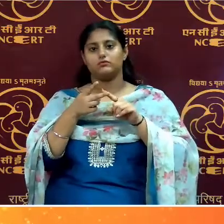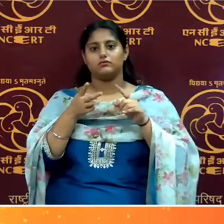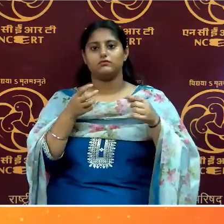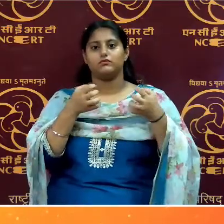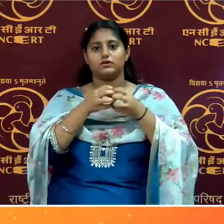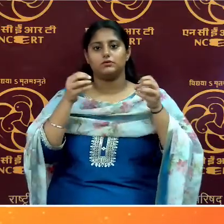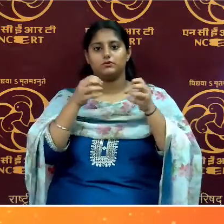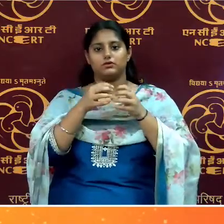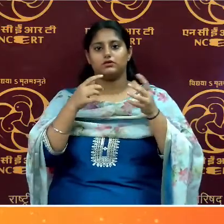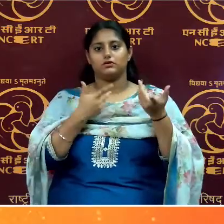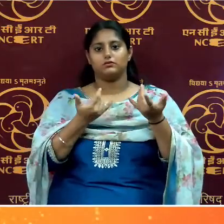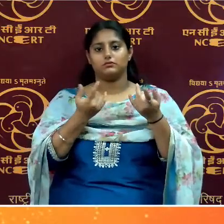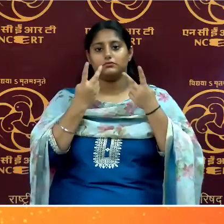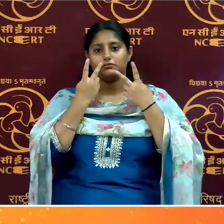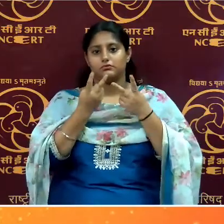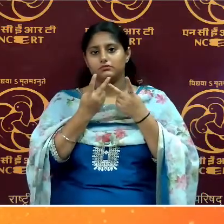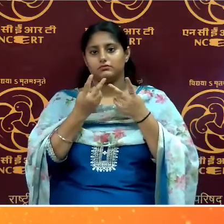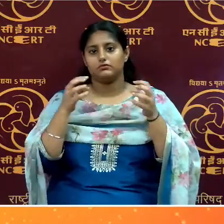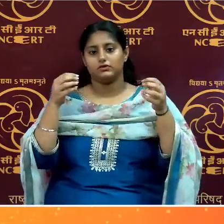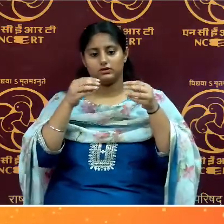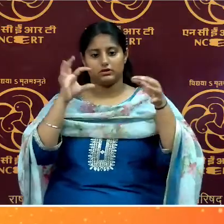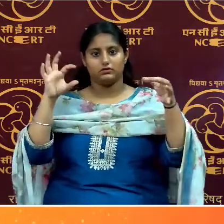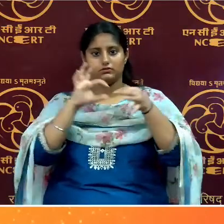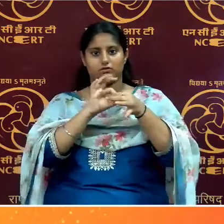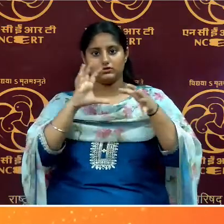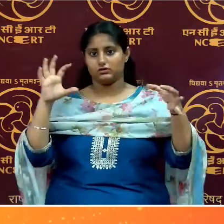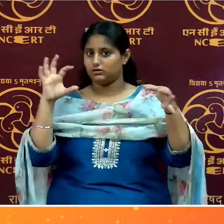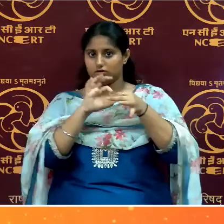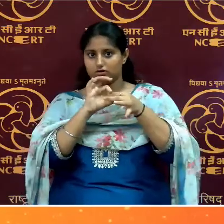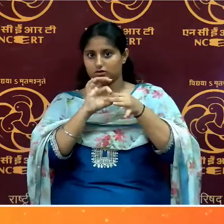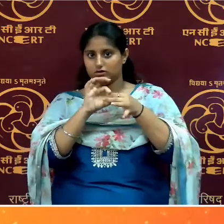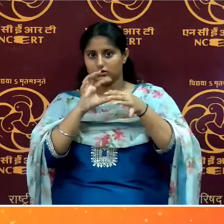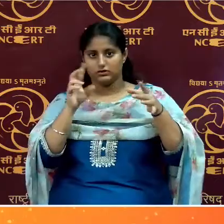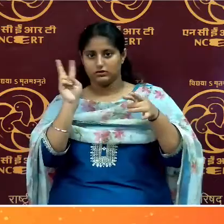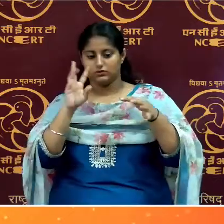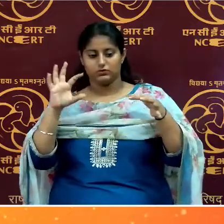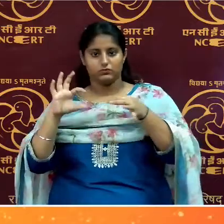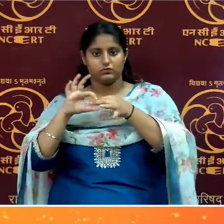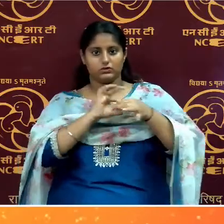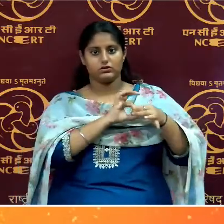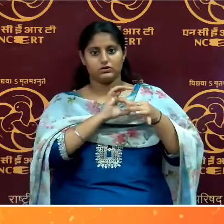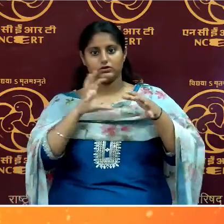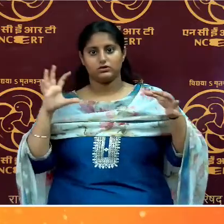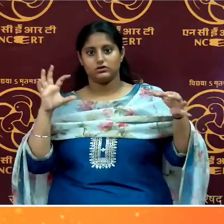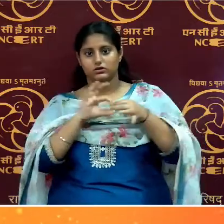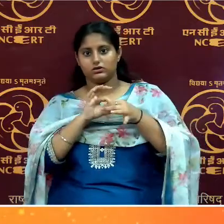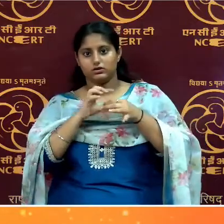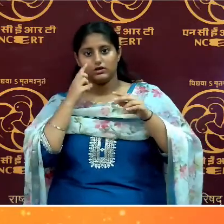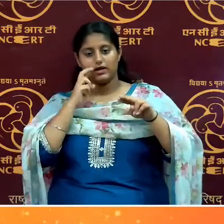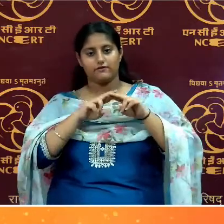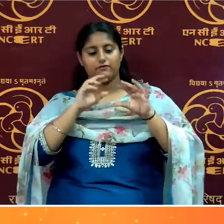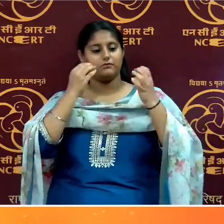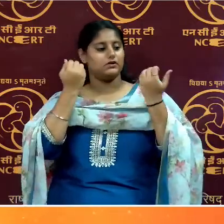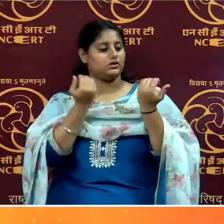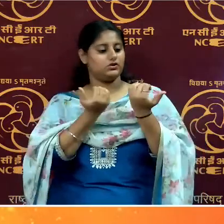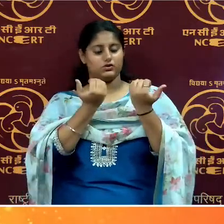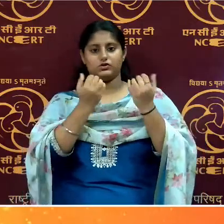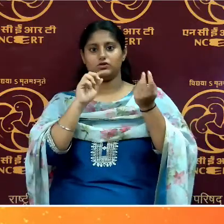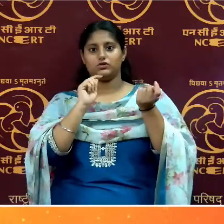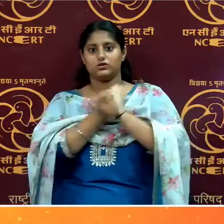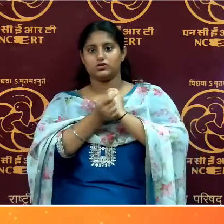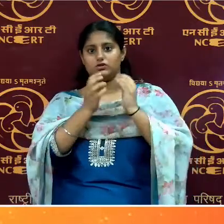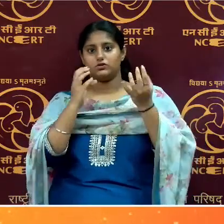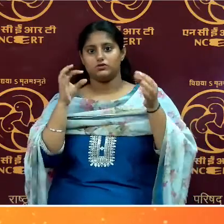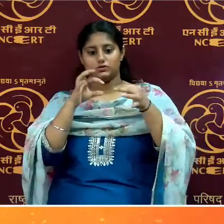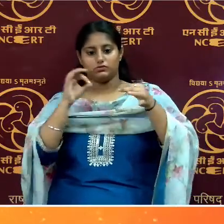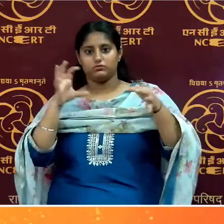see? Right? They are attracting each other. Attracting. Now, if I just twist it, so nothing is